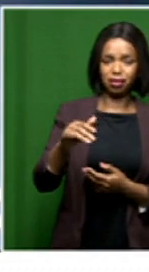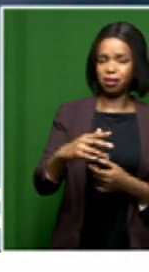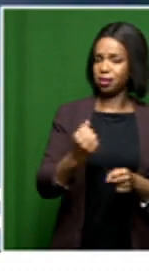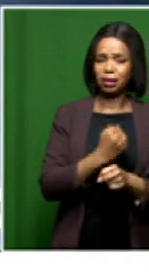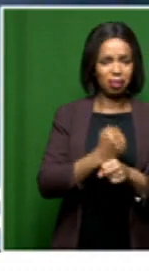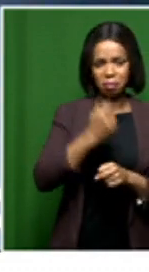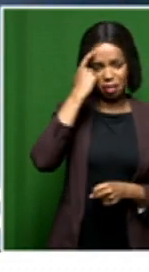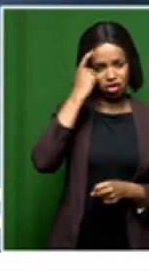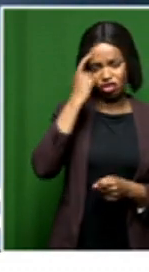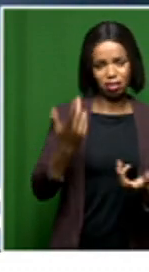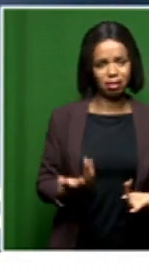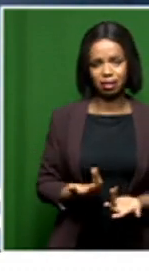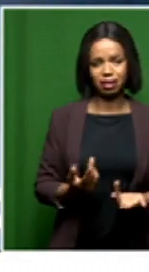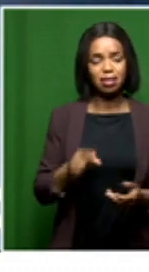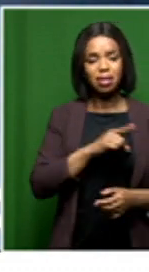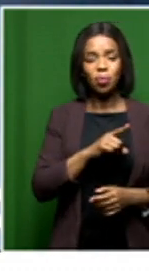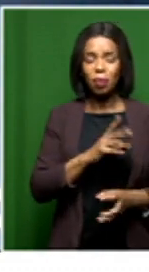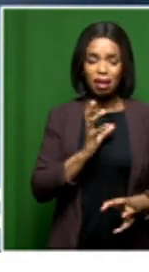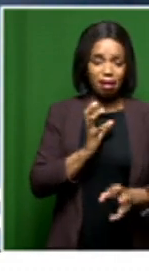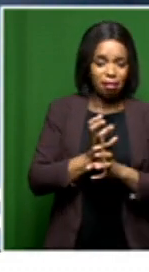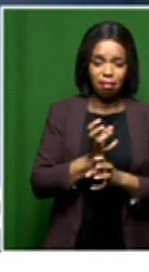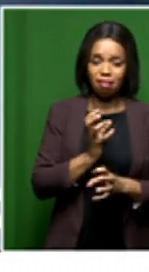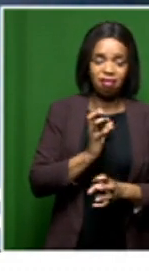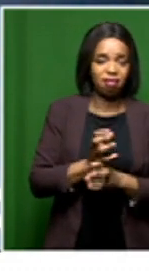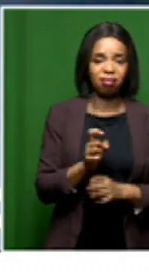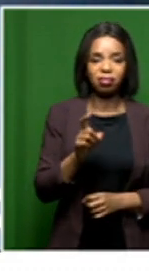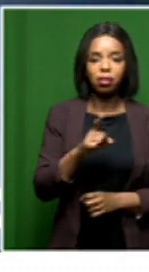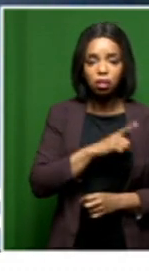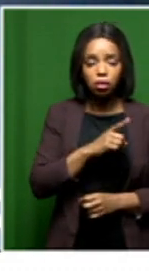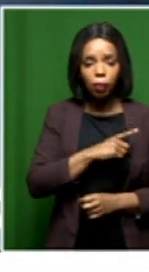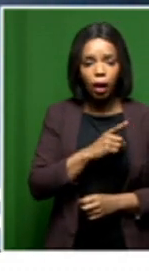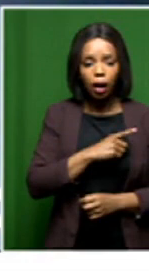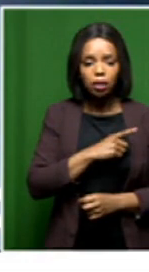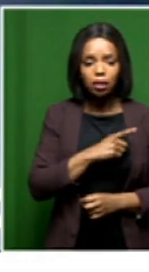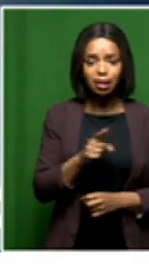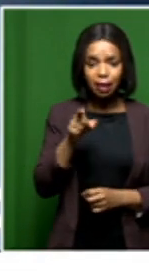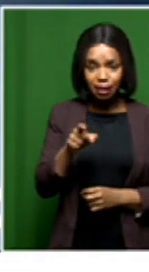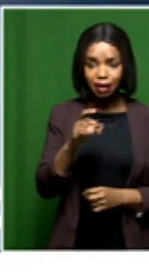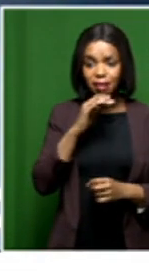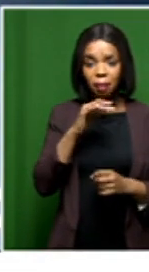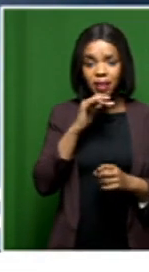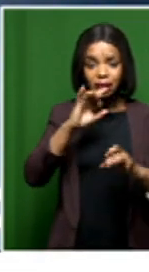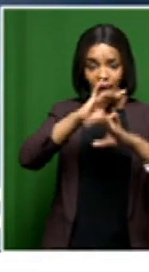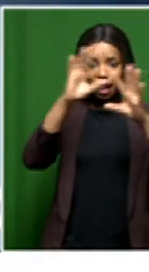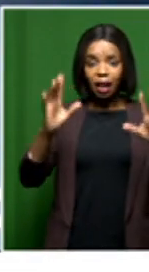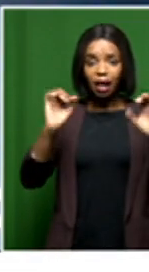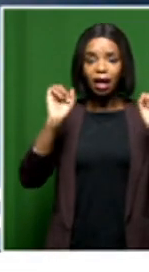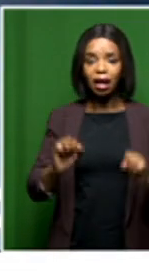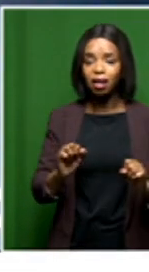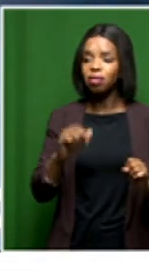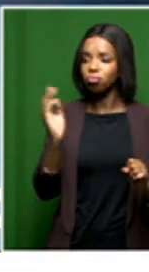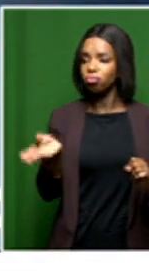hard system to put into place, the Demerit System, when the ducks aren't aligned. That's the reality, is that there's so